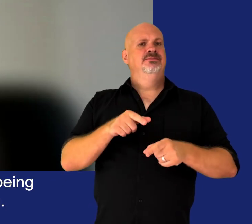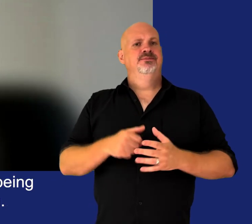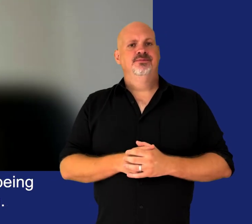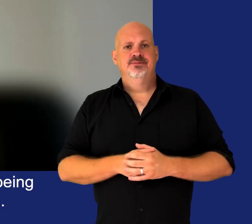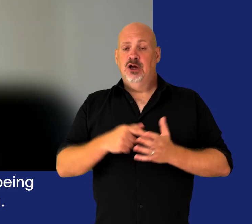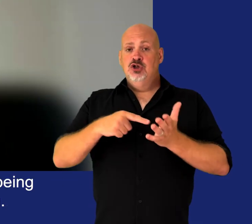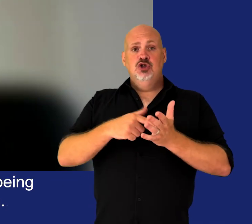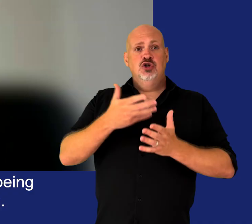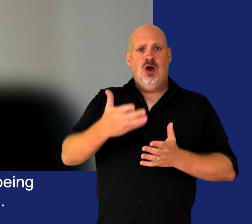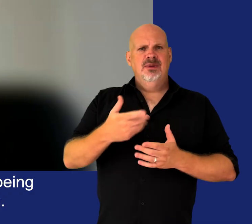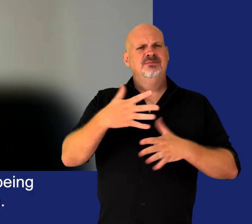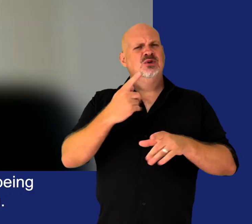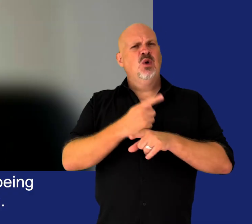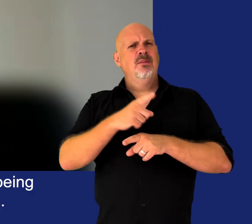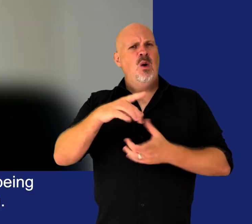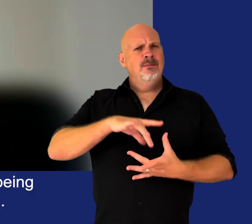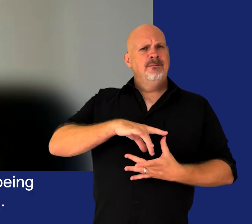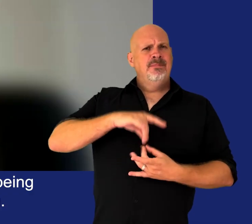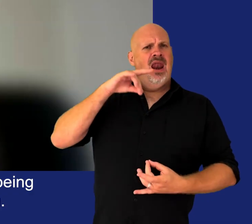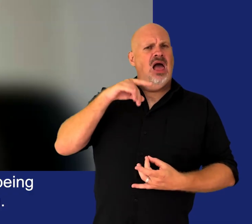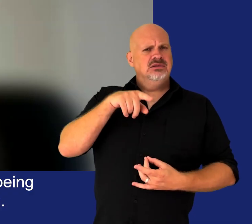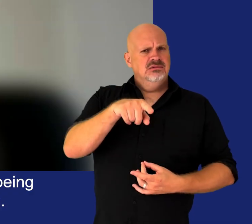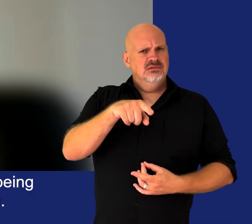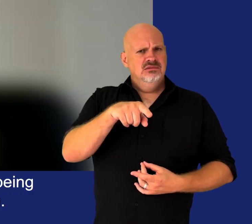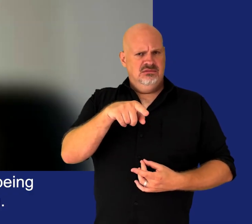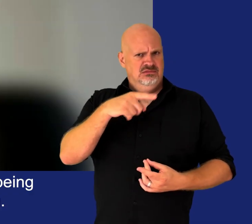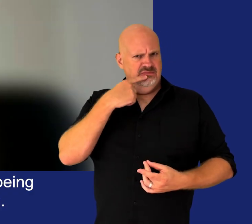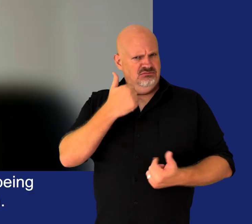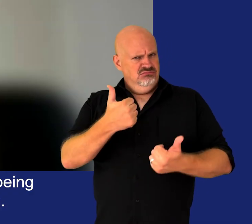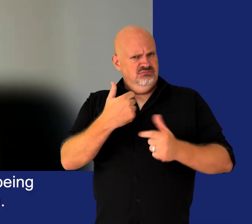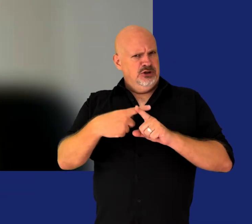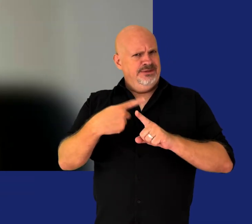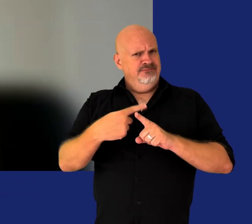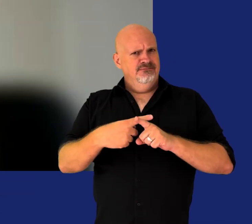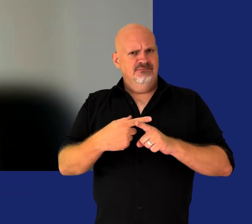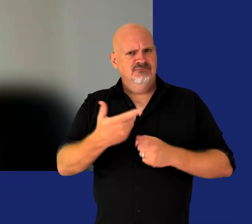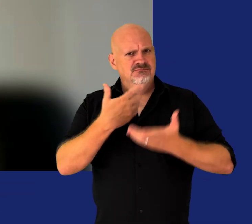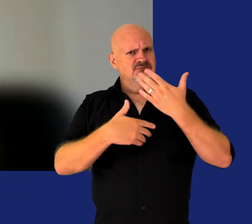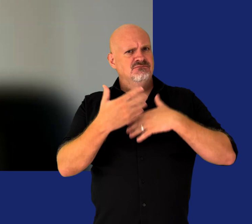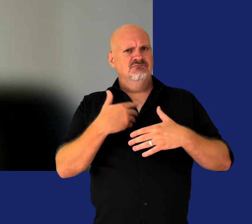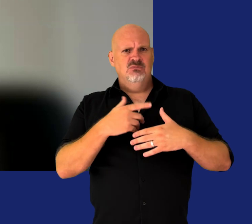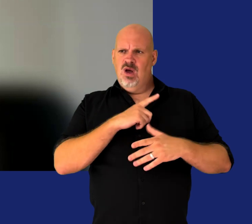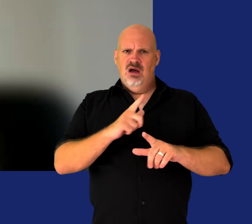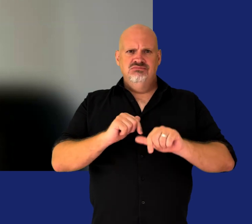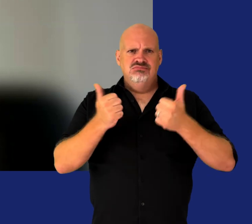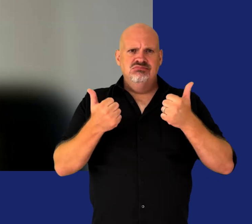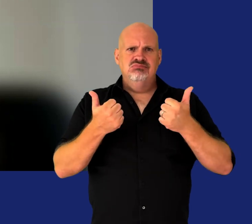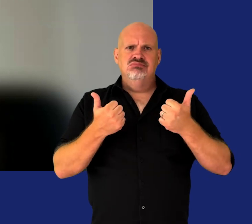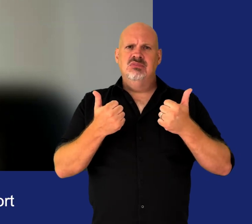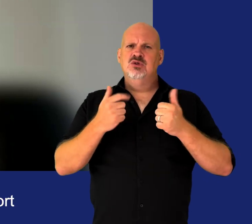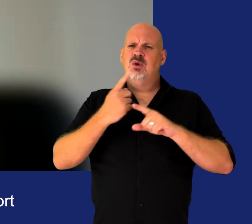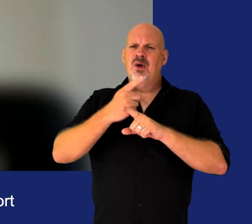Thomas, could you, you've spoken about Pilates being a really positive experience for you. Could you tell us what makes that activity work